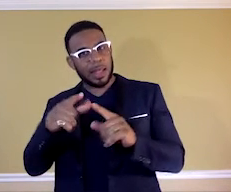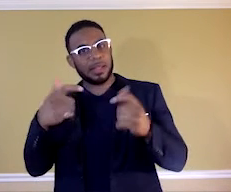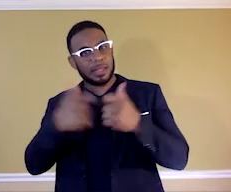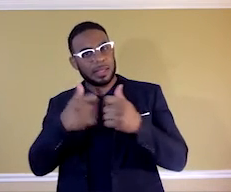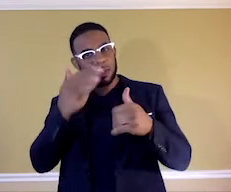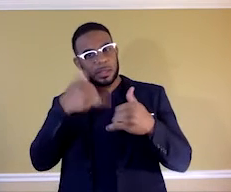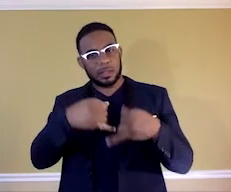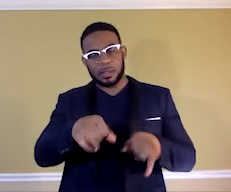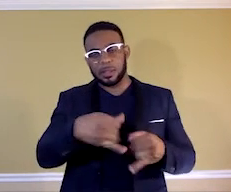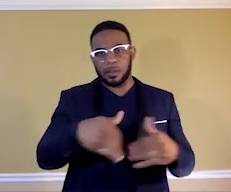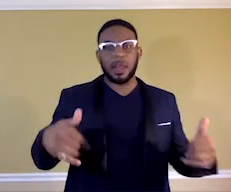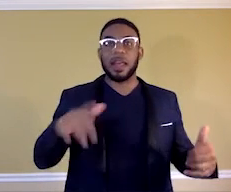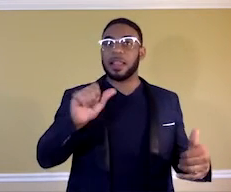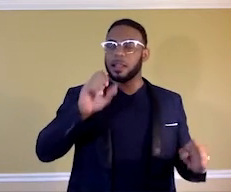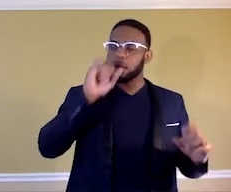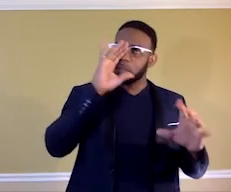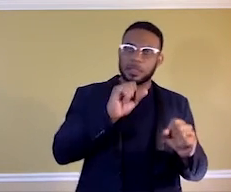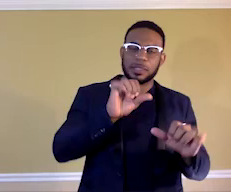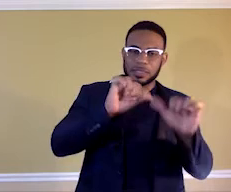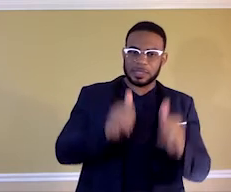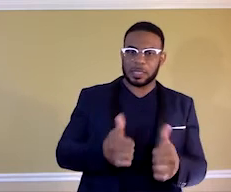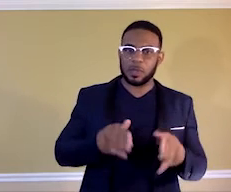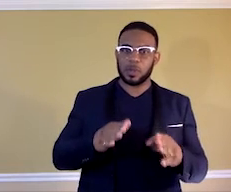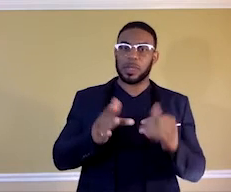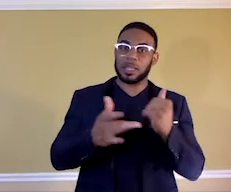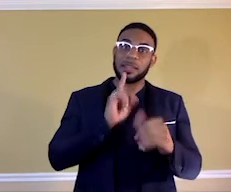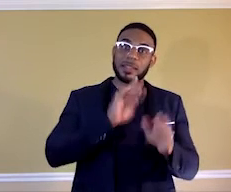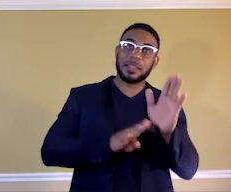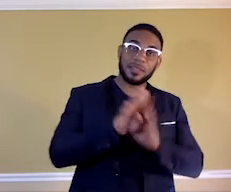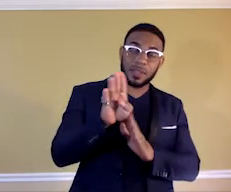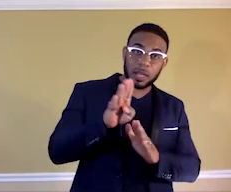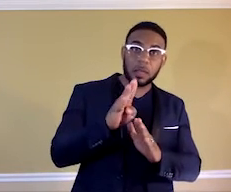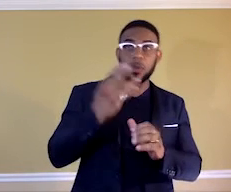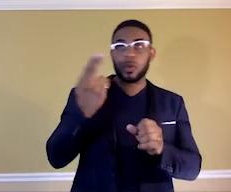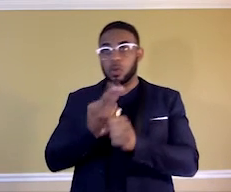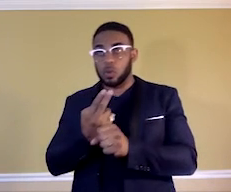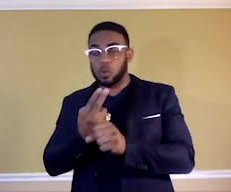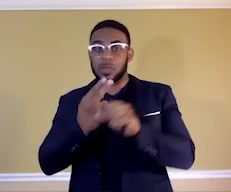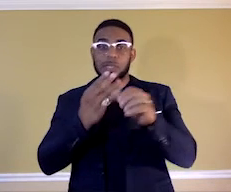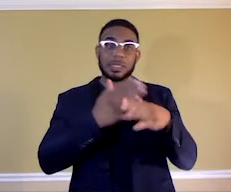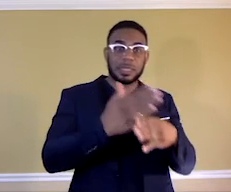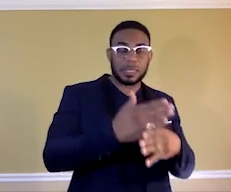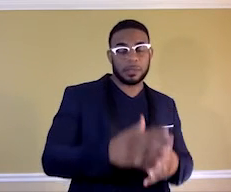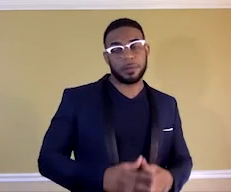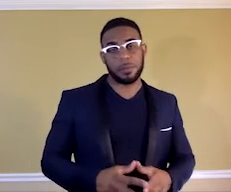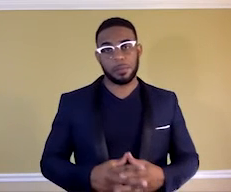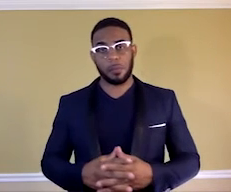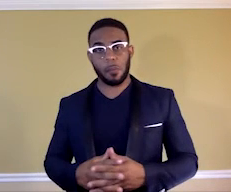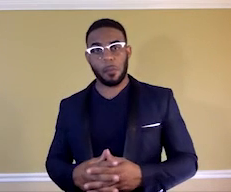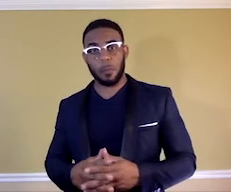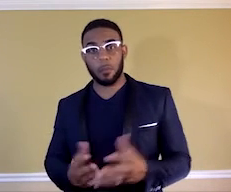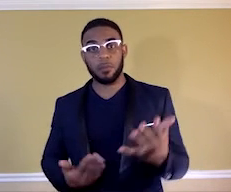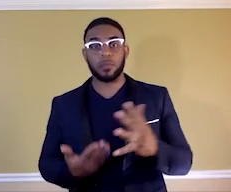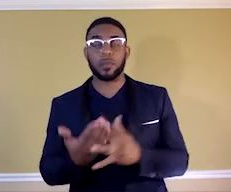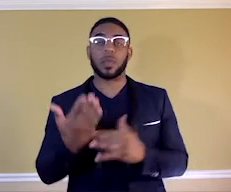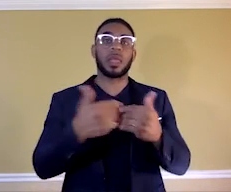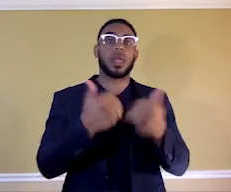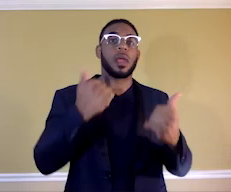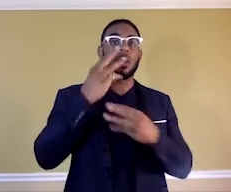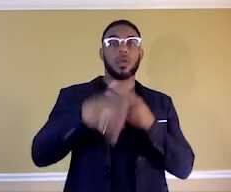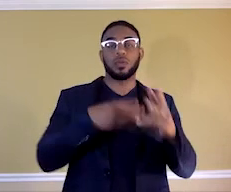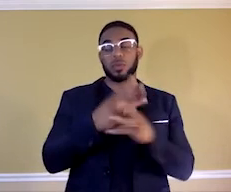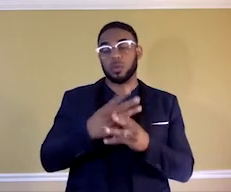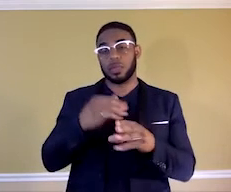divide. And that is a phenomenon that shapes the way that tech is developed, used, and shared. Through the separation of the